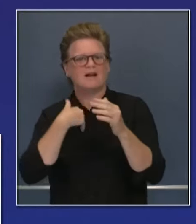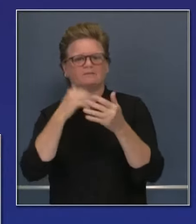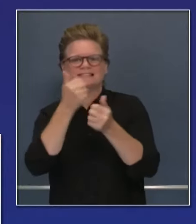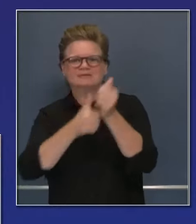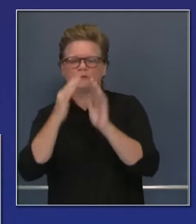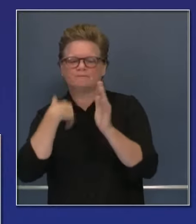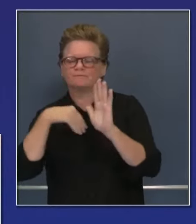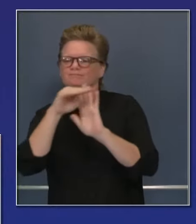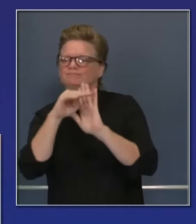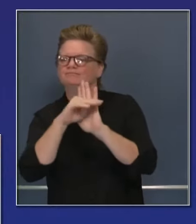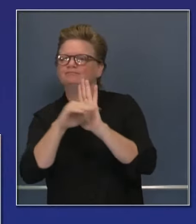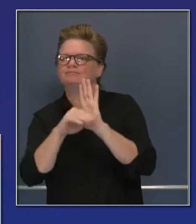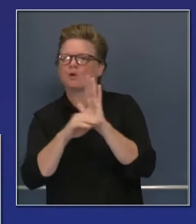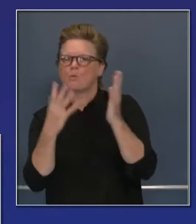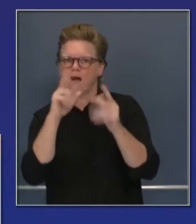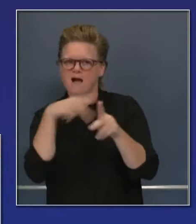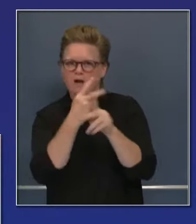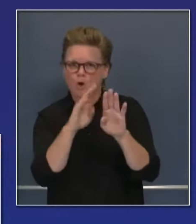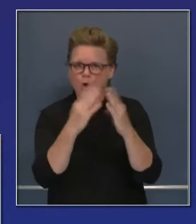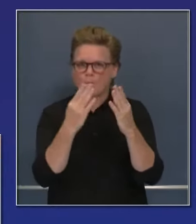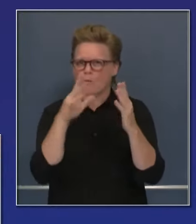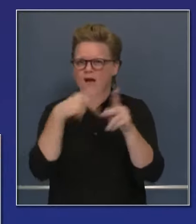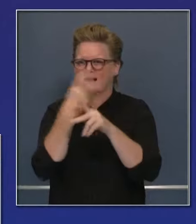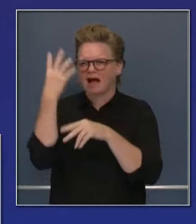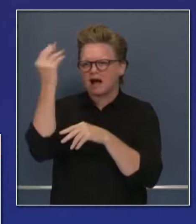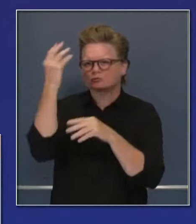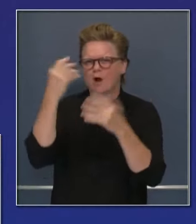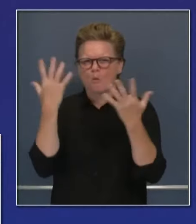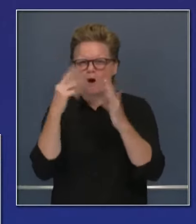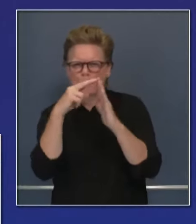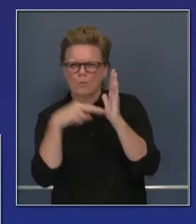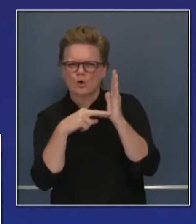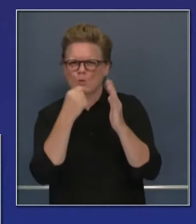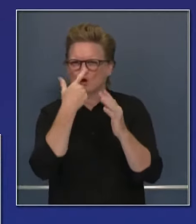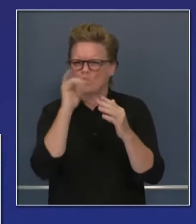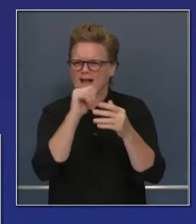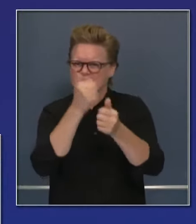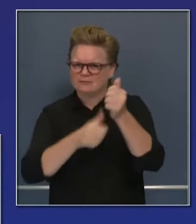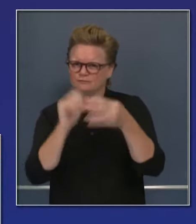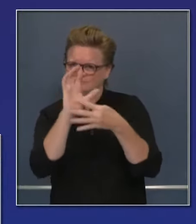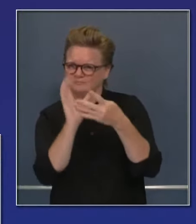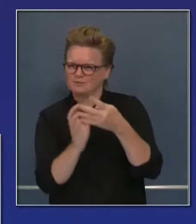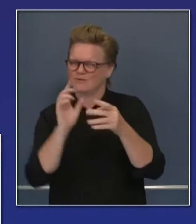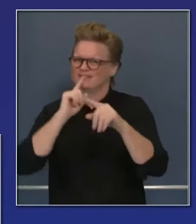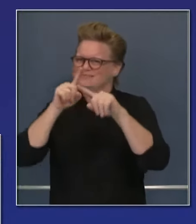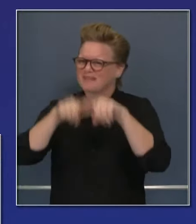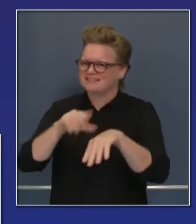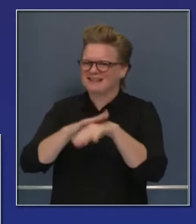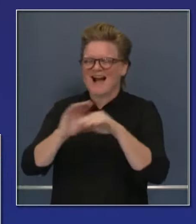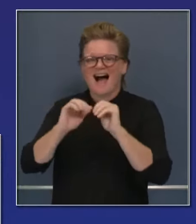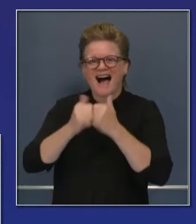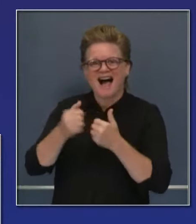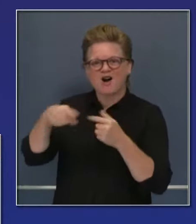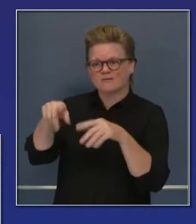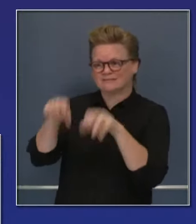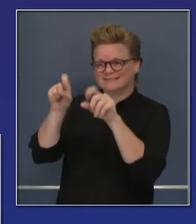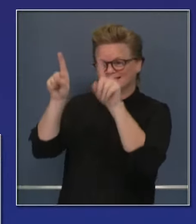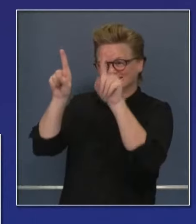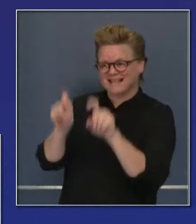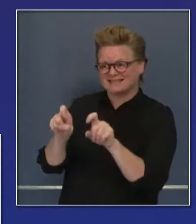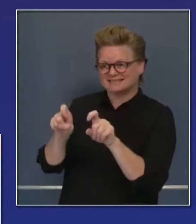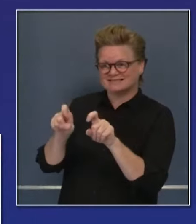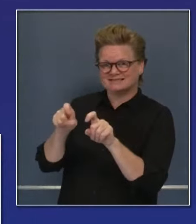movement is determined by simple metrics, including case rate and test positivity, total number of people